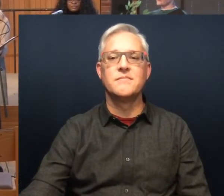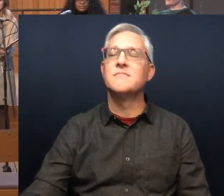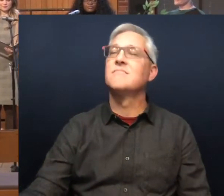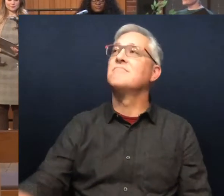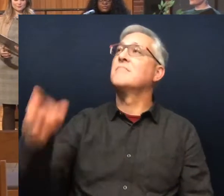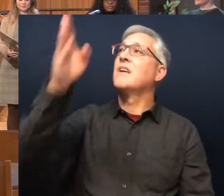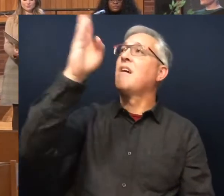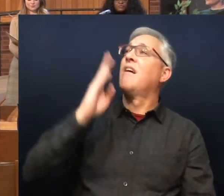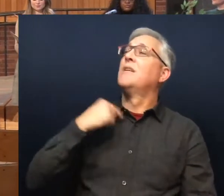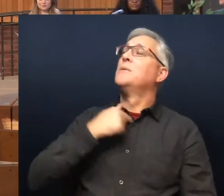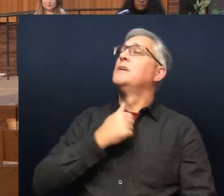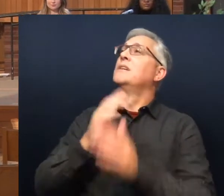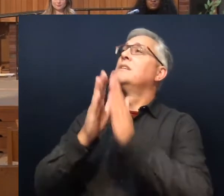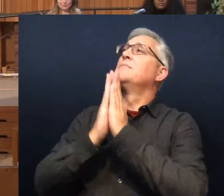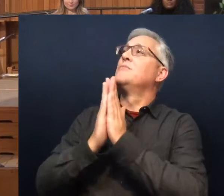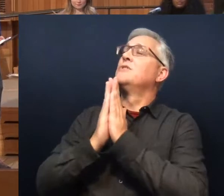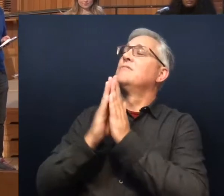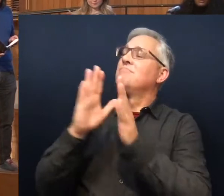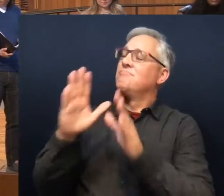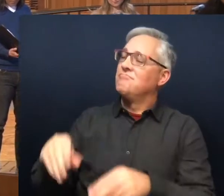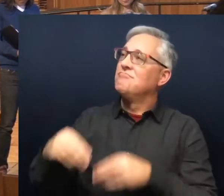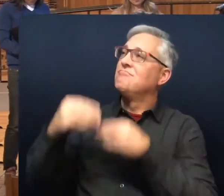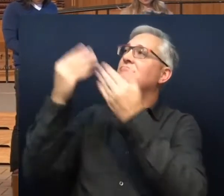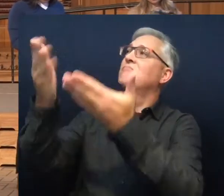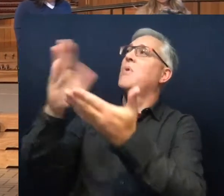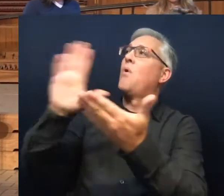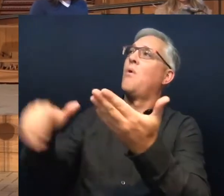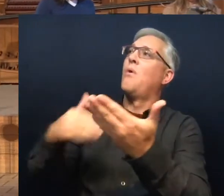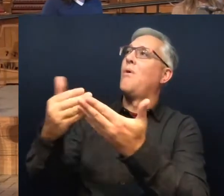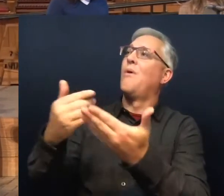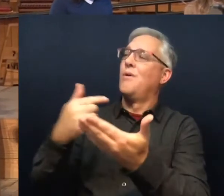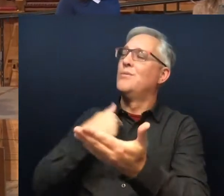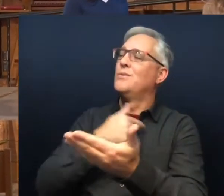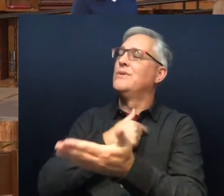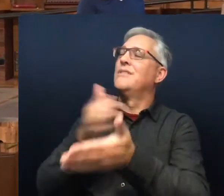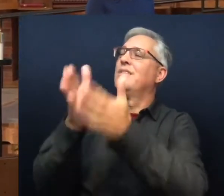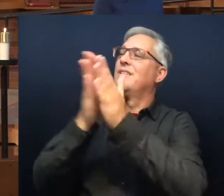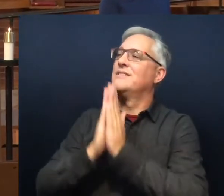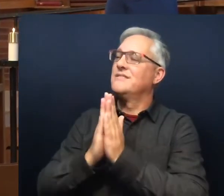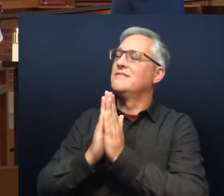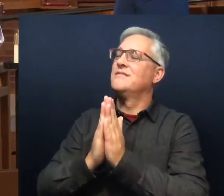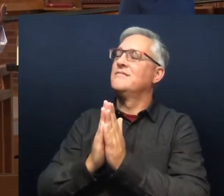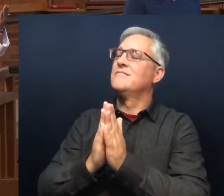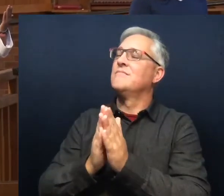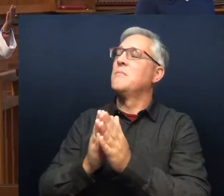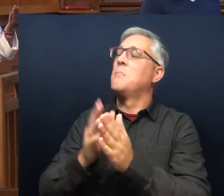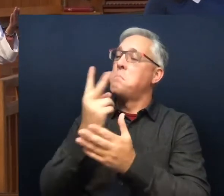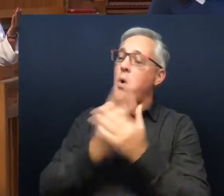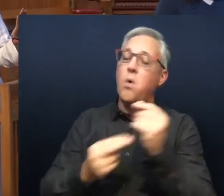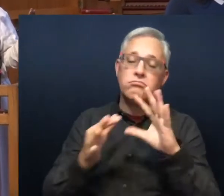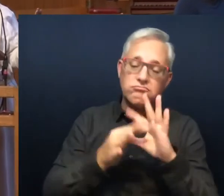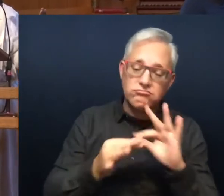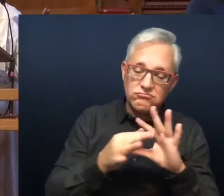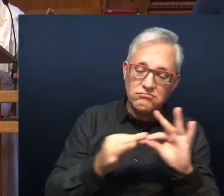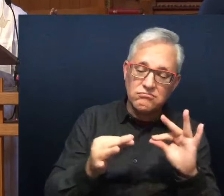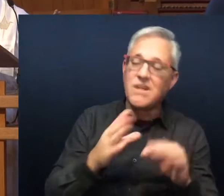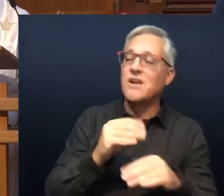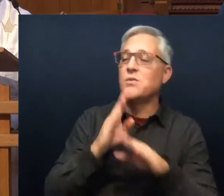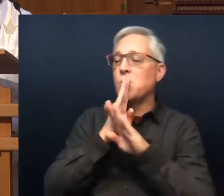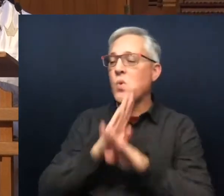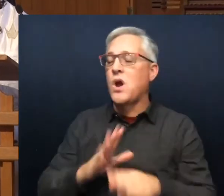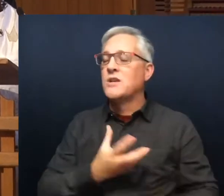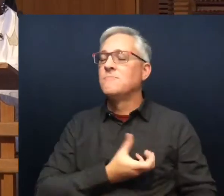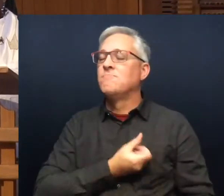To your hands, gracious God, we entrust all for whom we pray, spoken here and held close in our